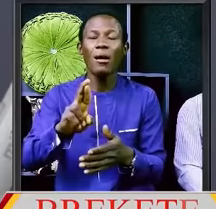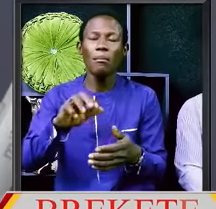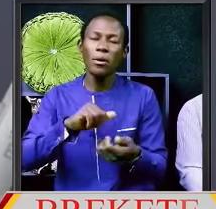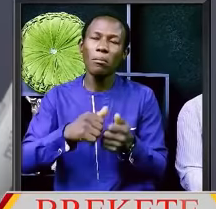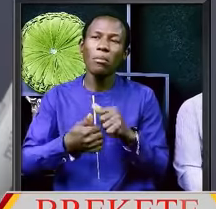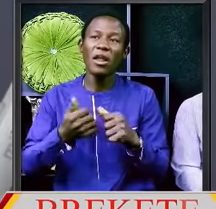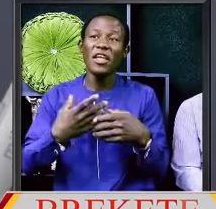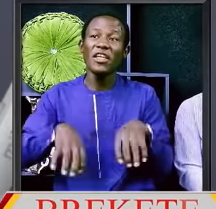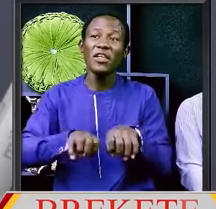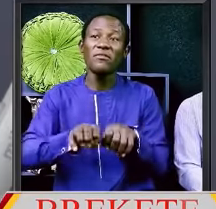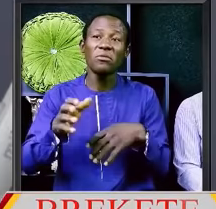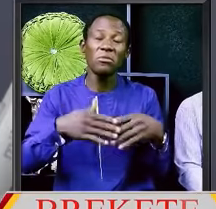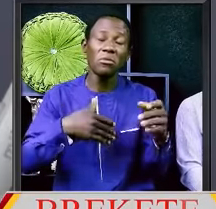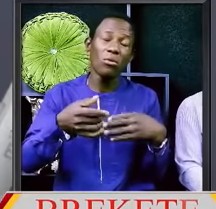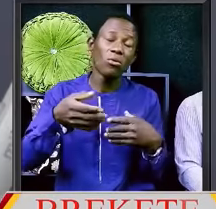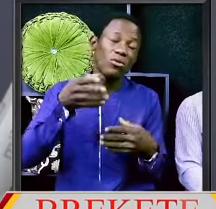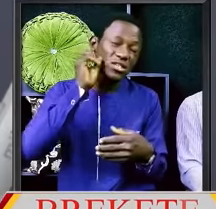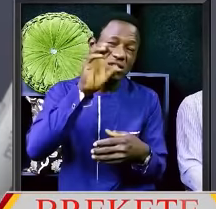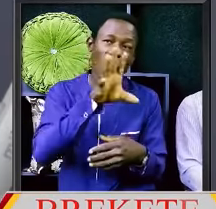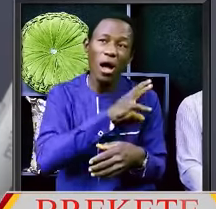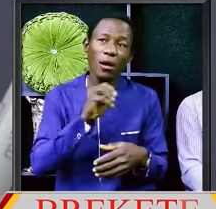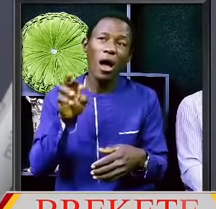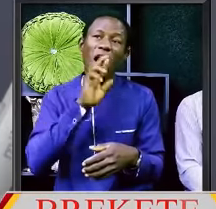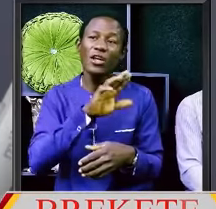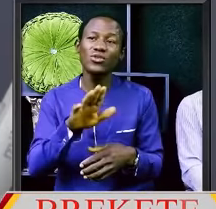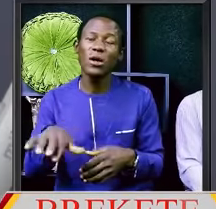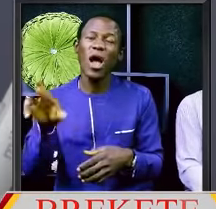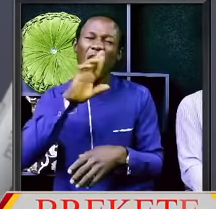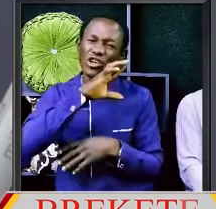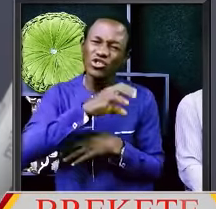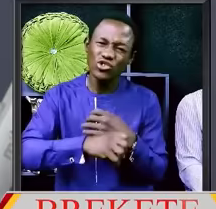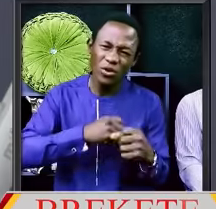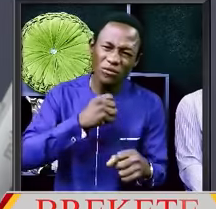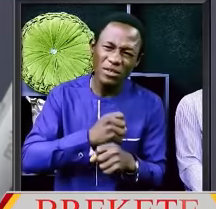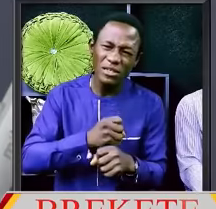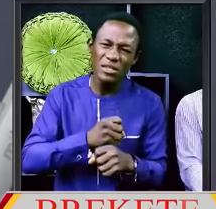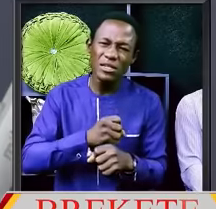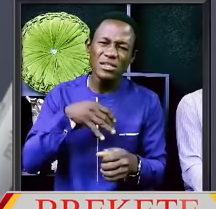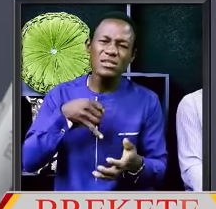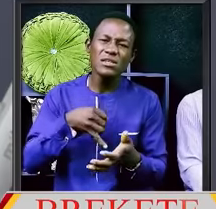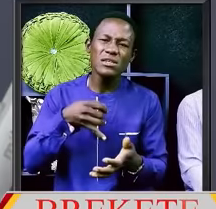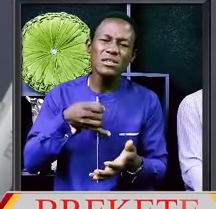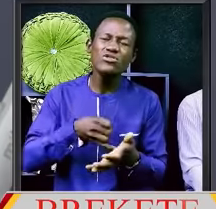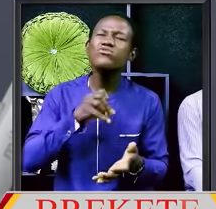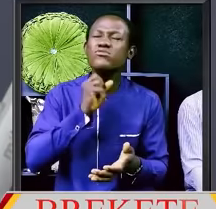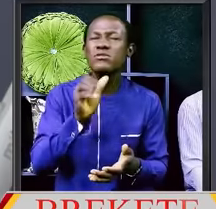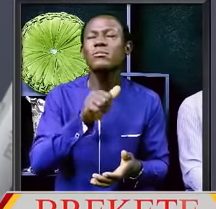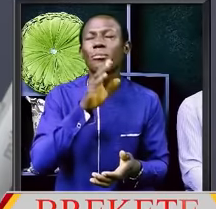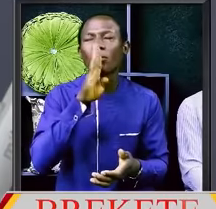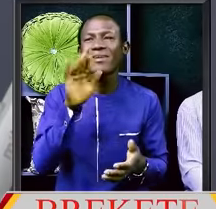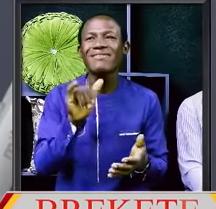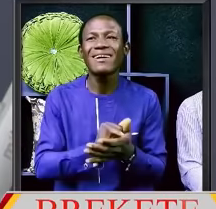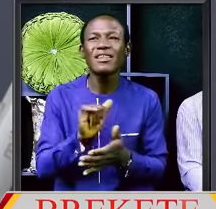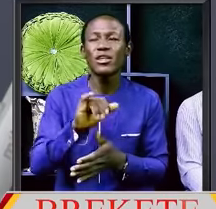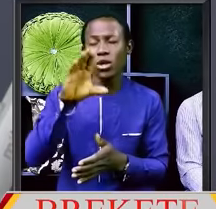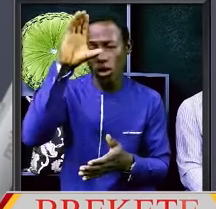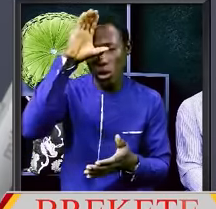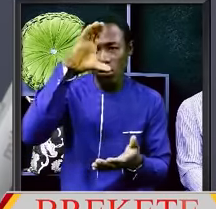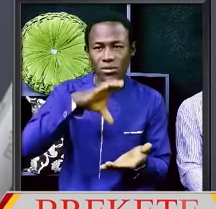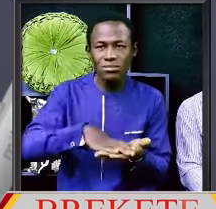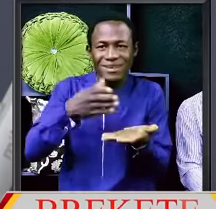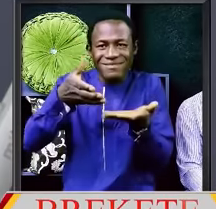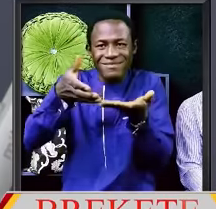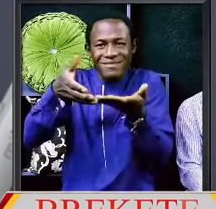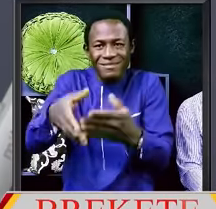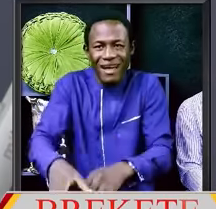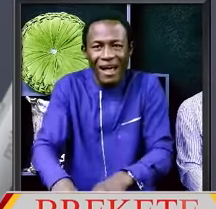suffer. Say, make you no be say her husband just like die like dog. In their duty, now they attack